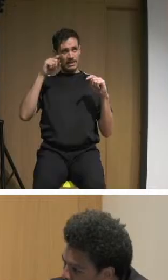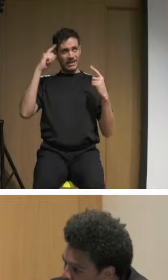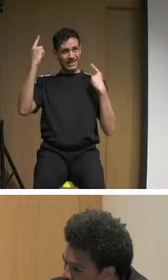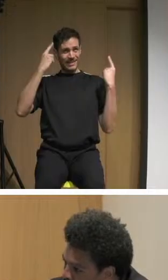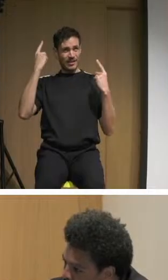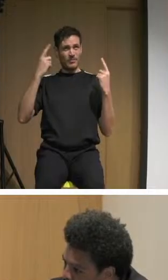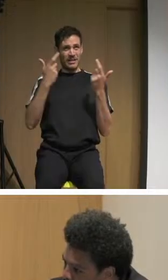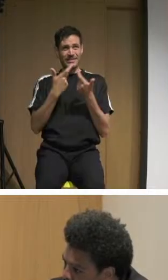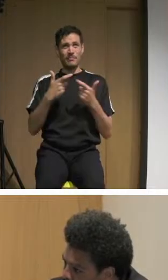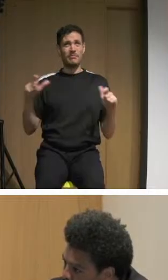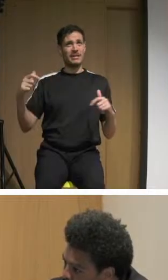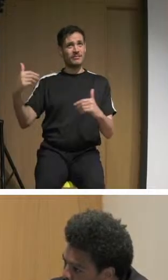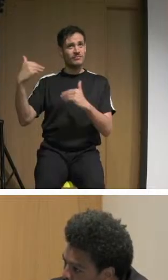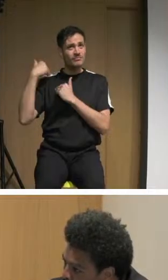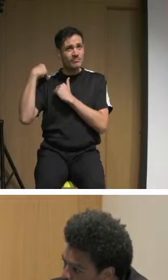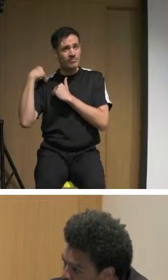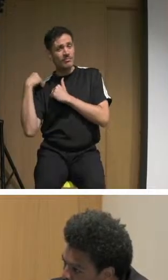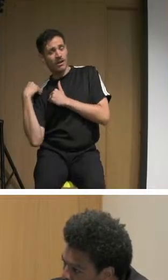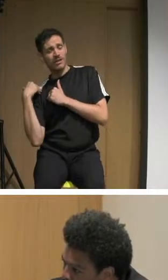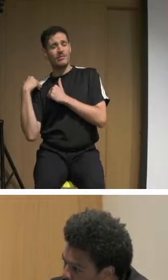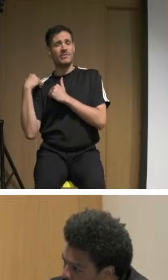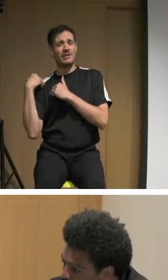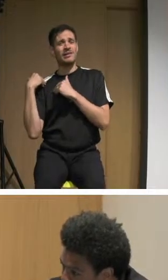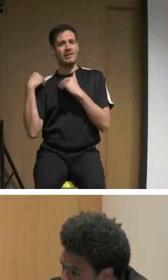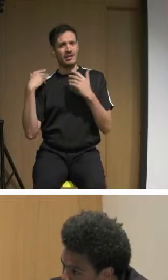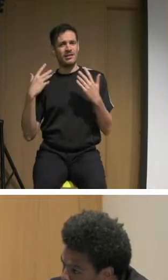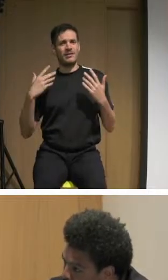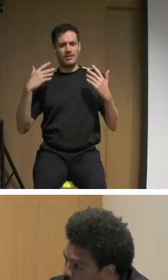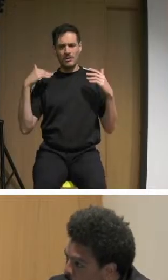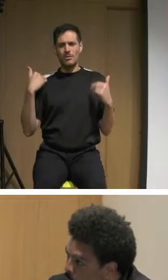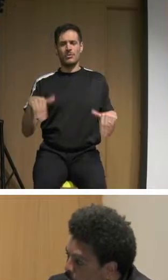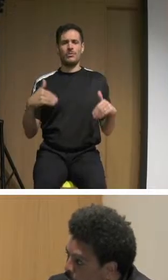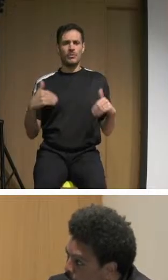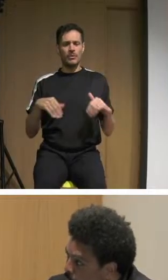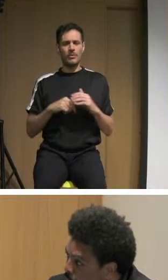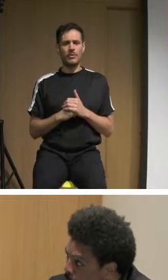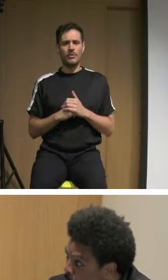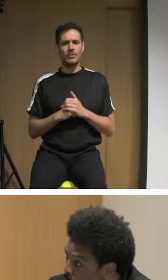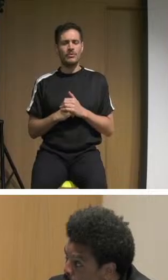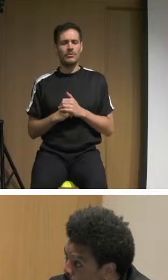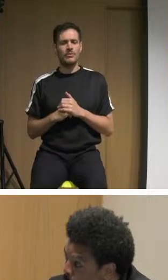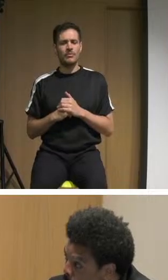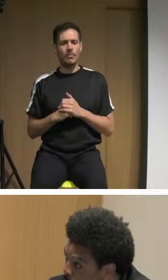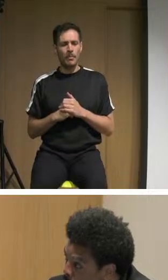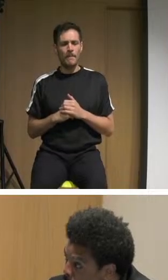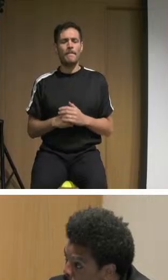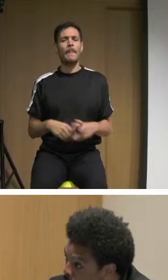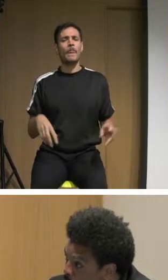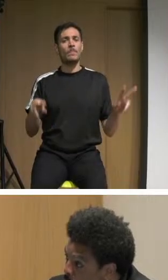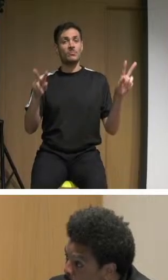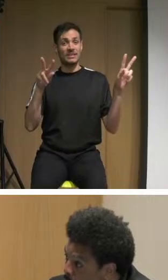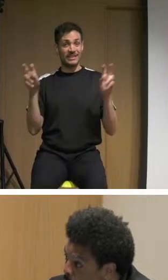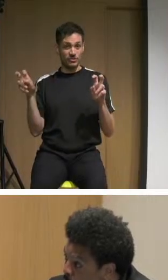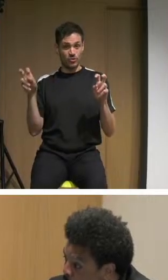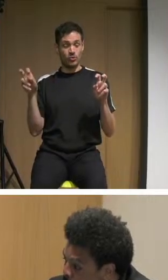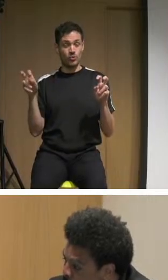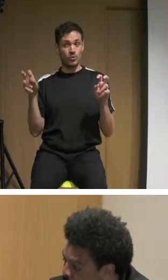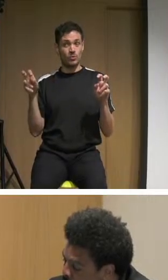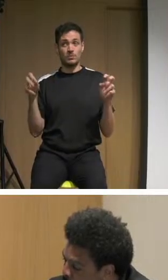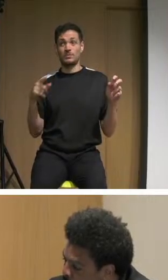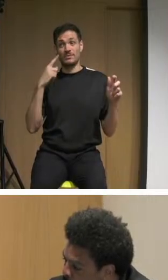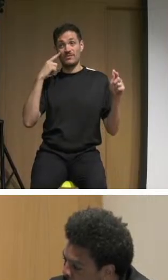great opportunity associated with that monumental task. The issue of